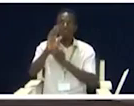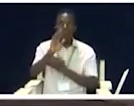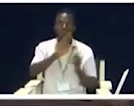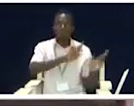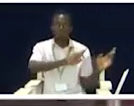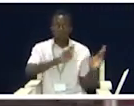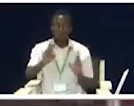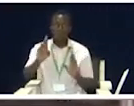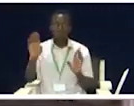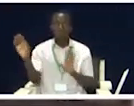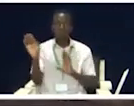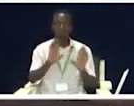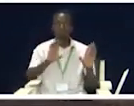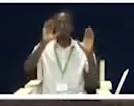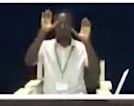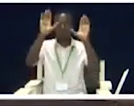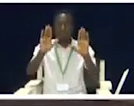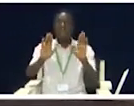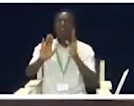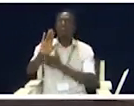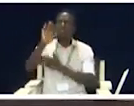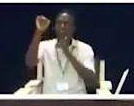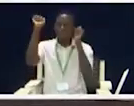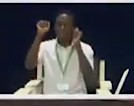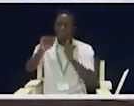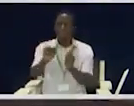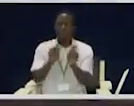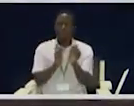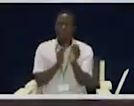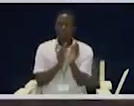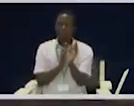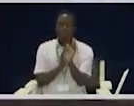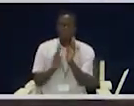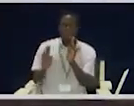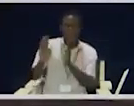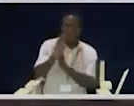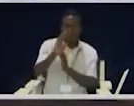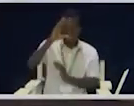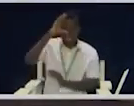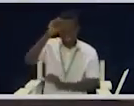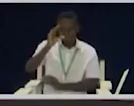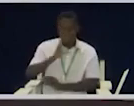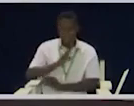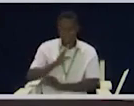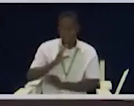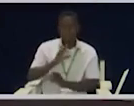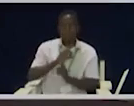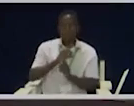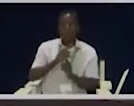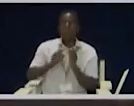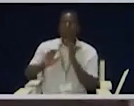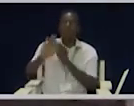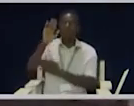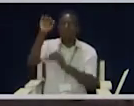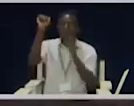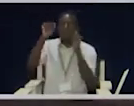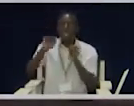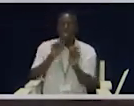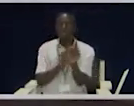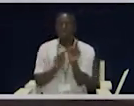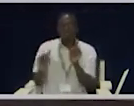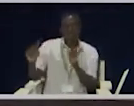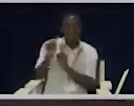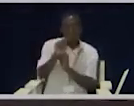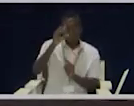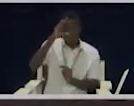wonders, God can bypass a man if need be. When God is set to do wonders, God can bypass a man if